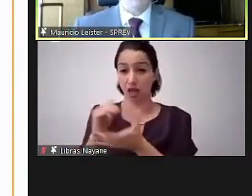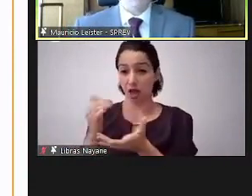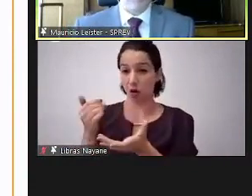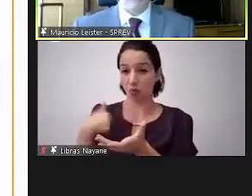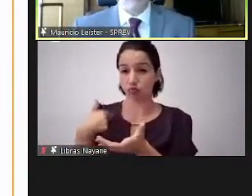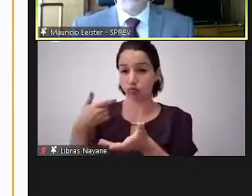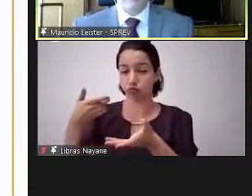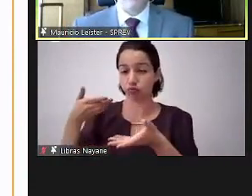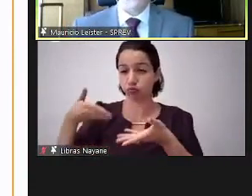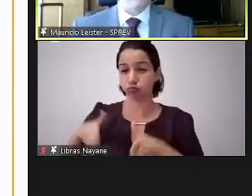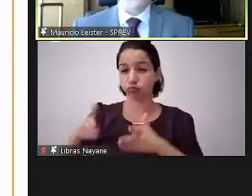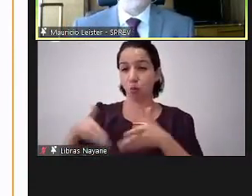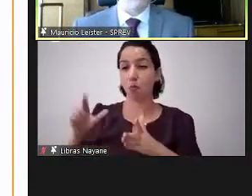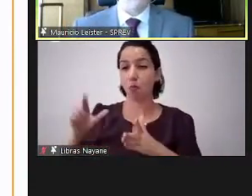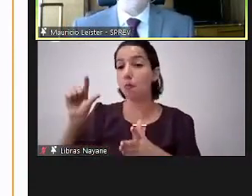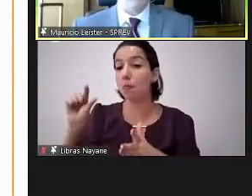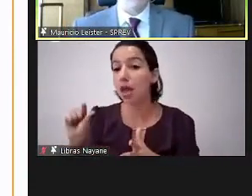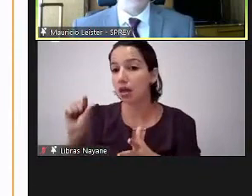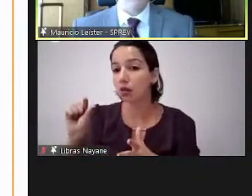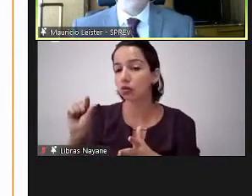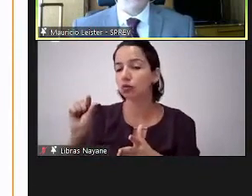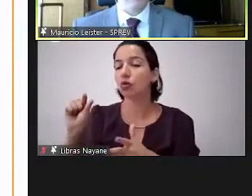example,